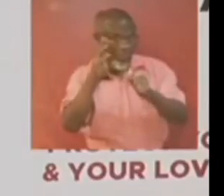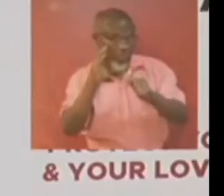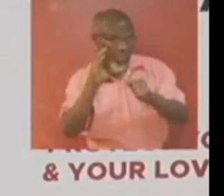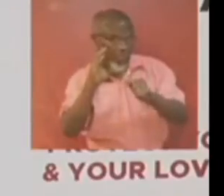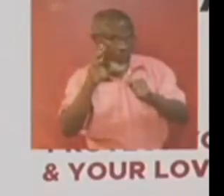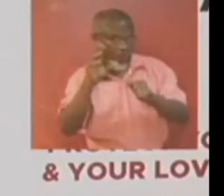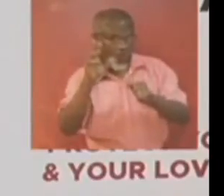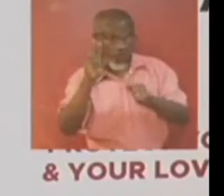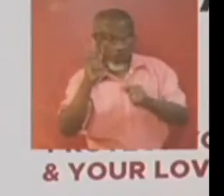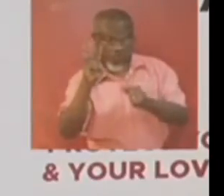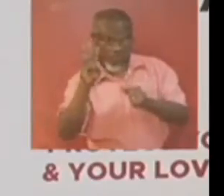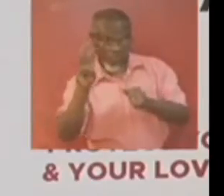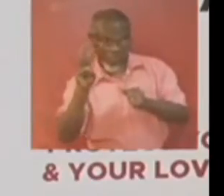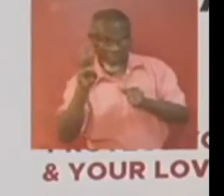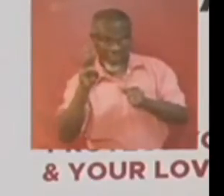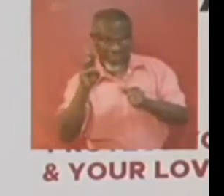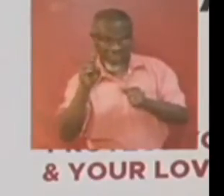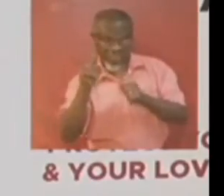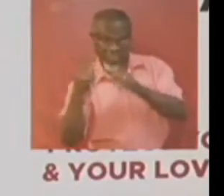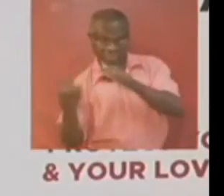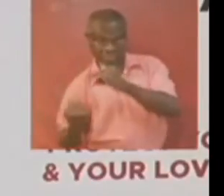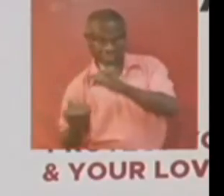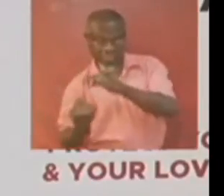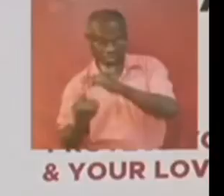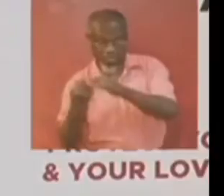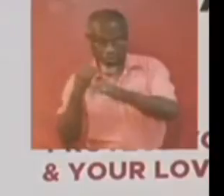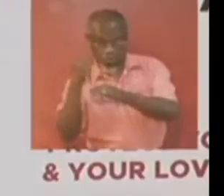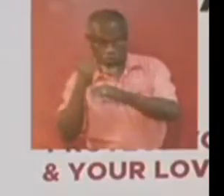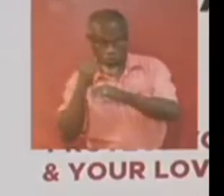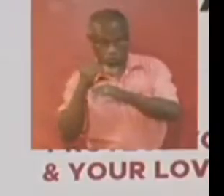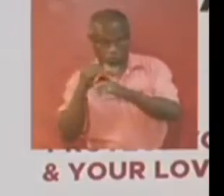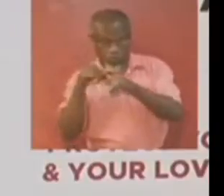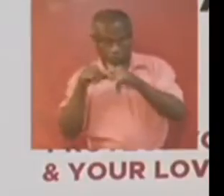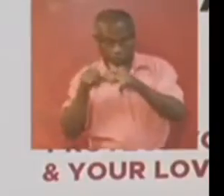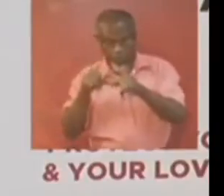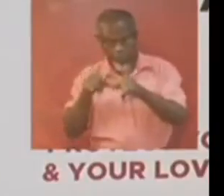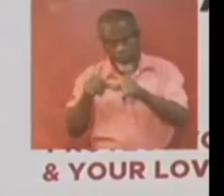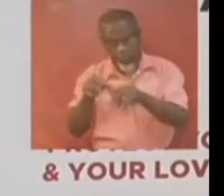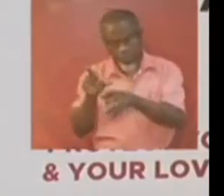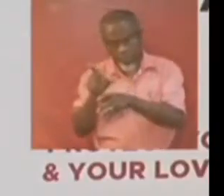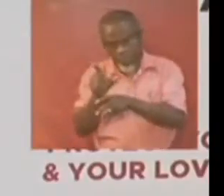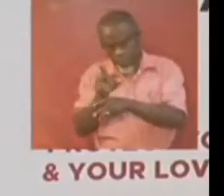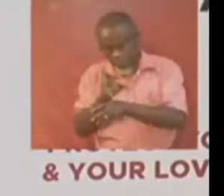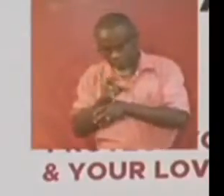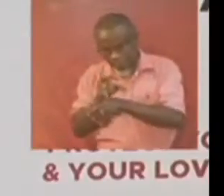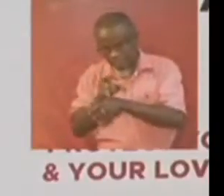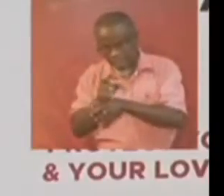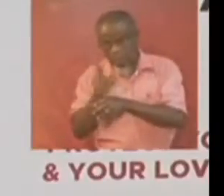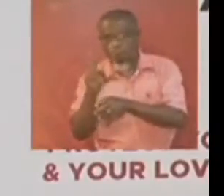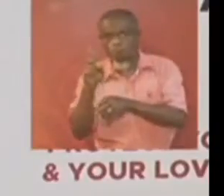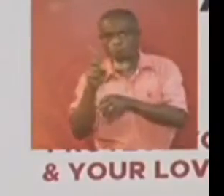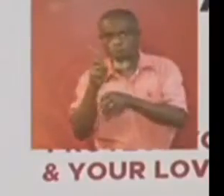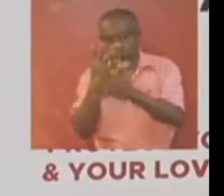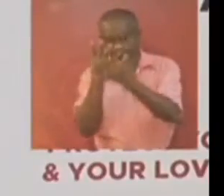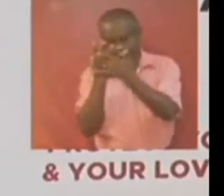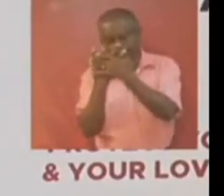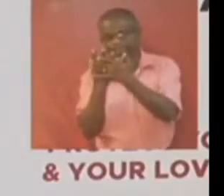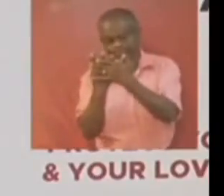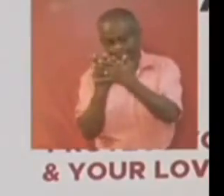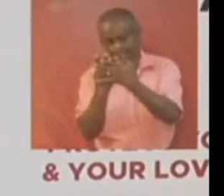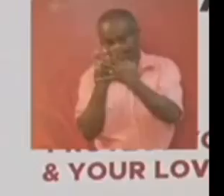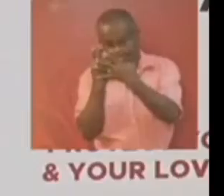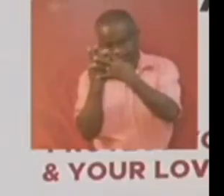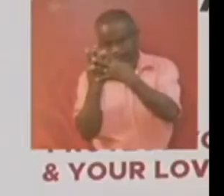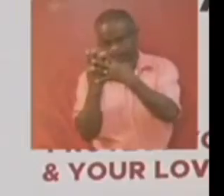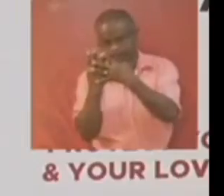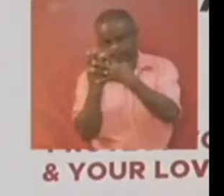home isolation, 174 are under the care of the prison system and are being managed effectively by the Ministry of